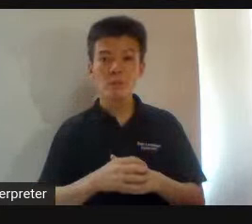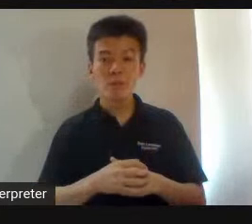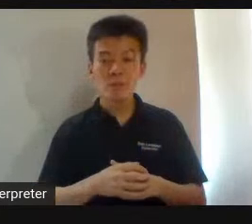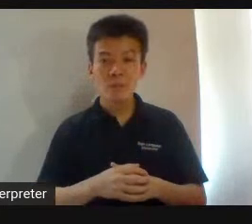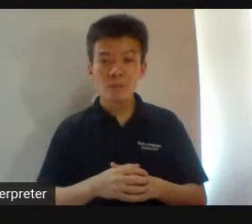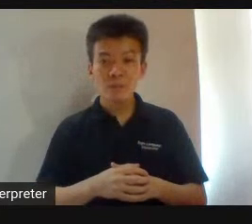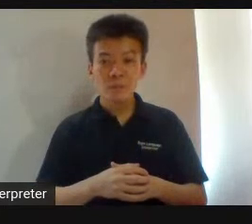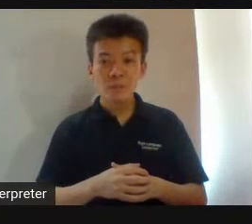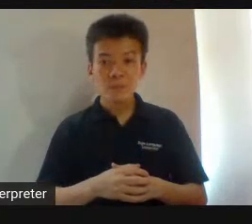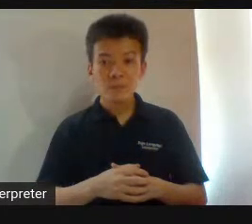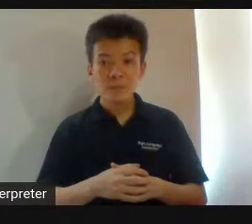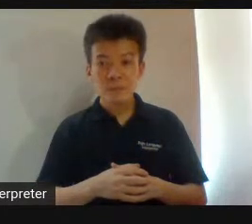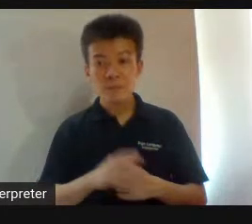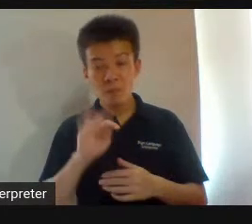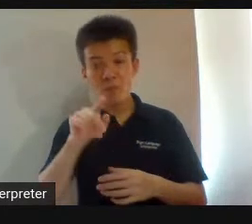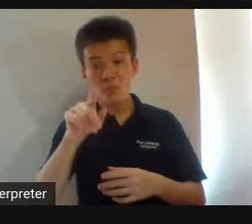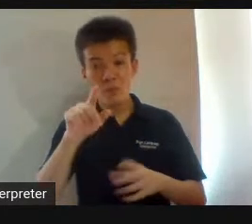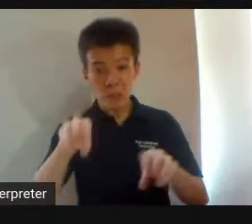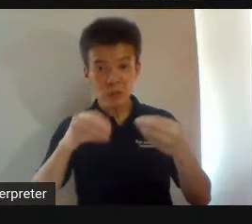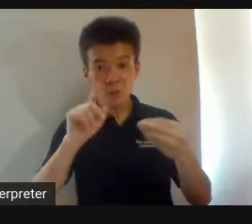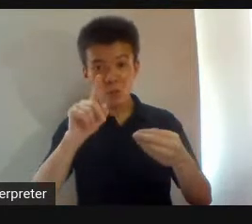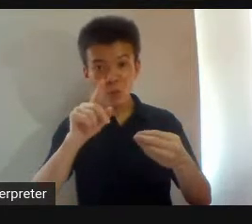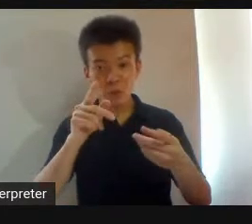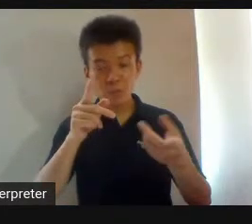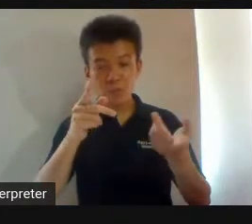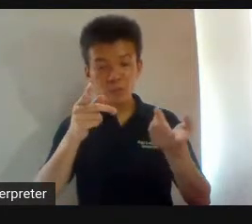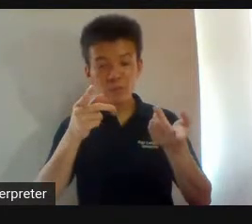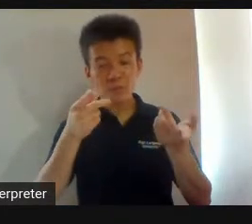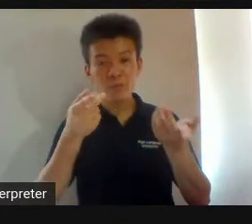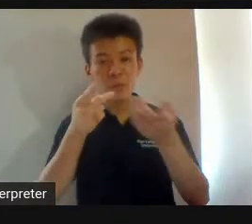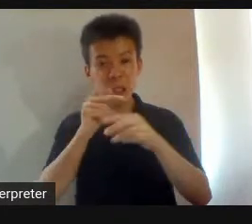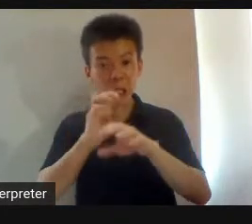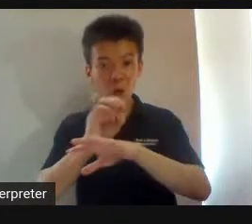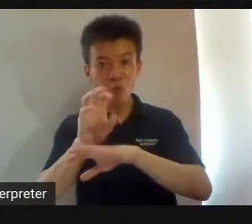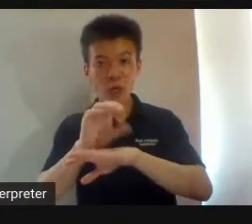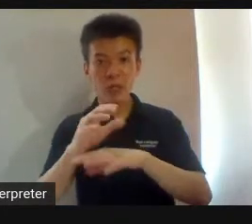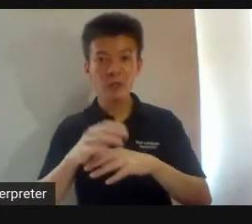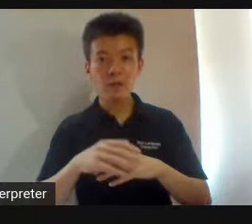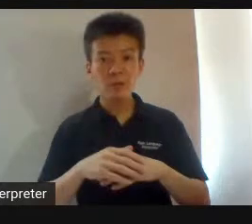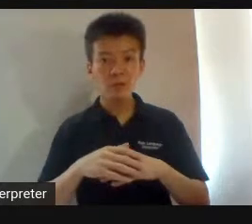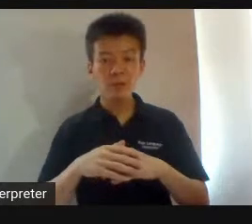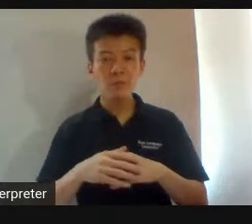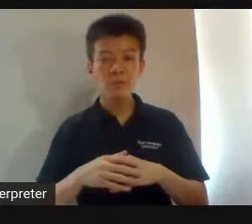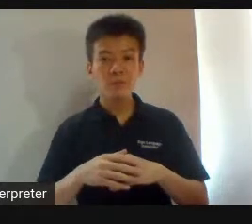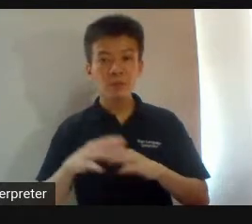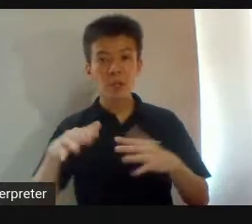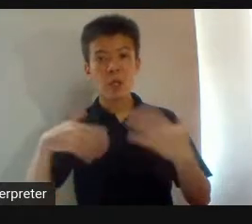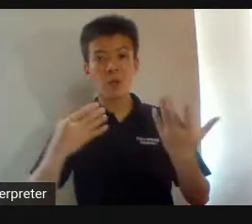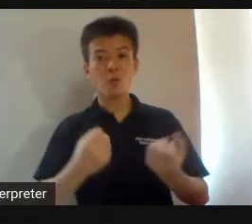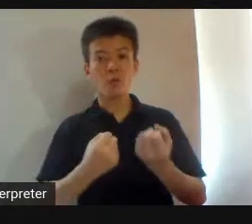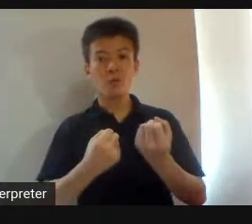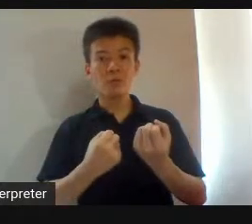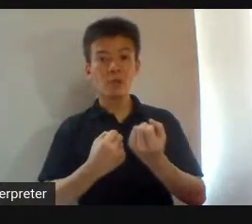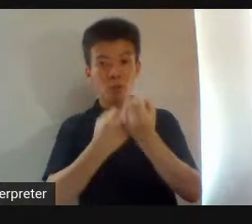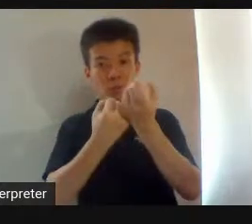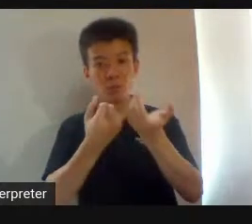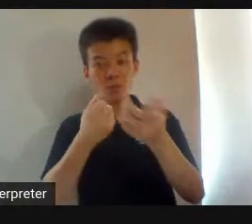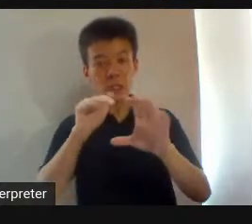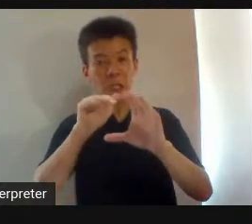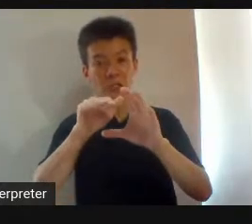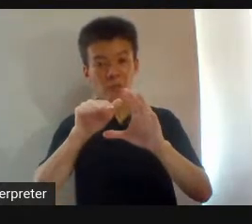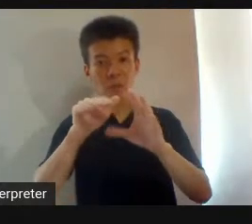just if you could give one piece of advice on sort of how to support accessibility